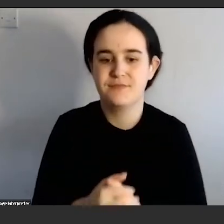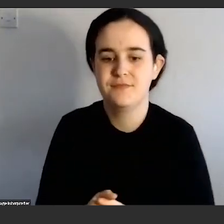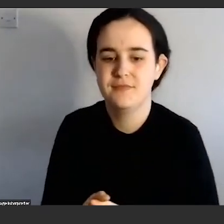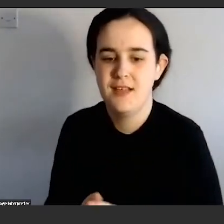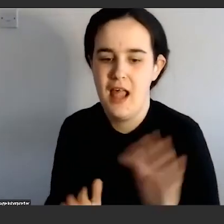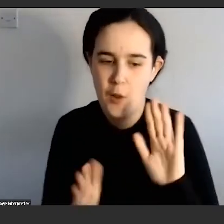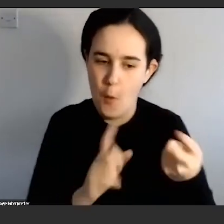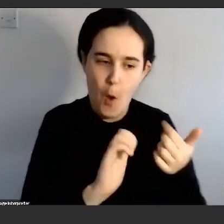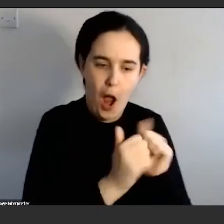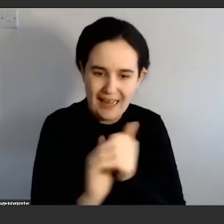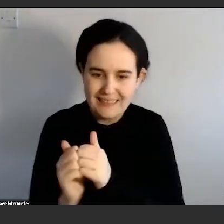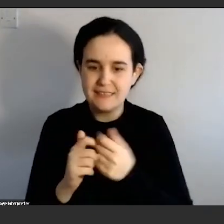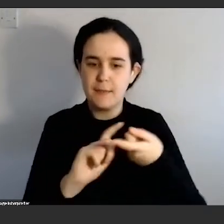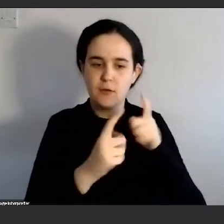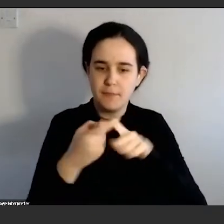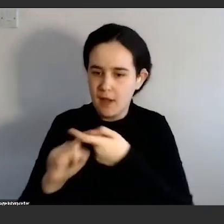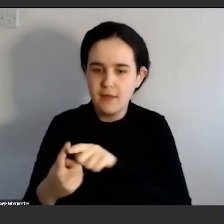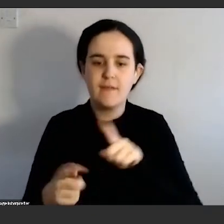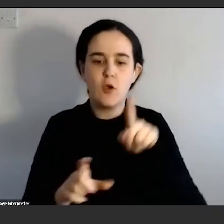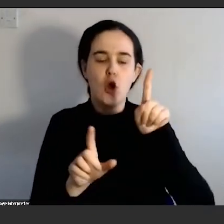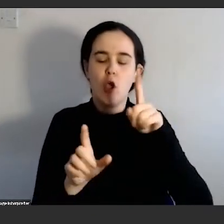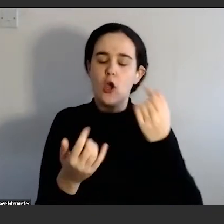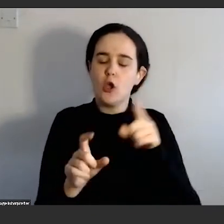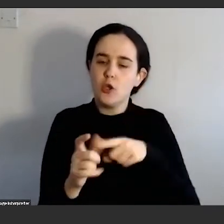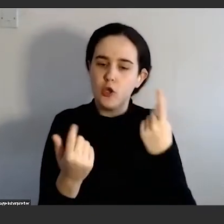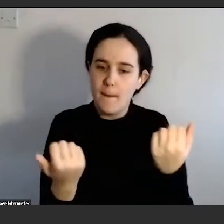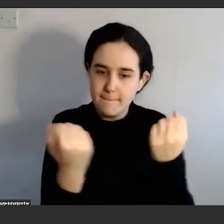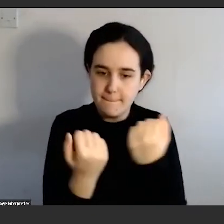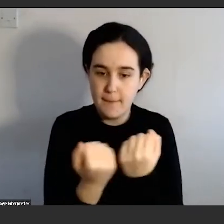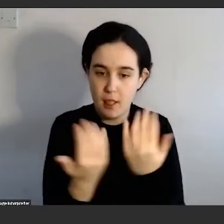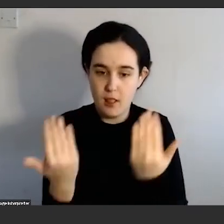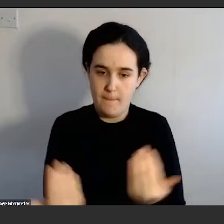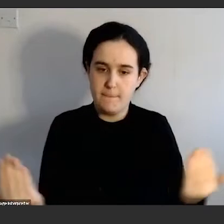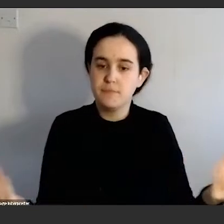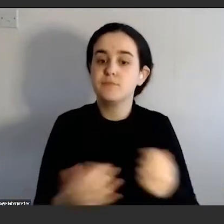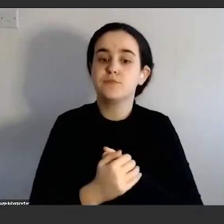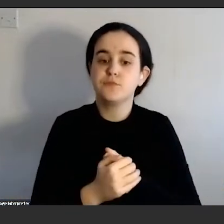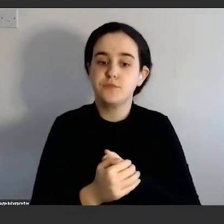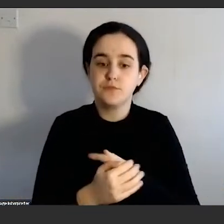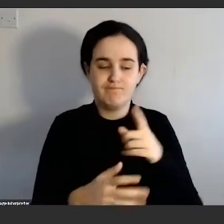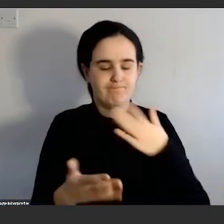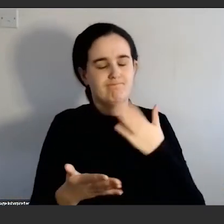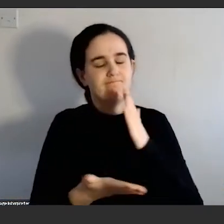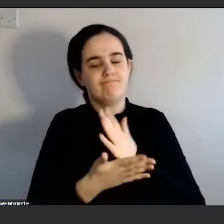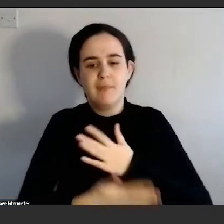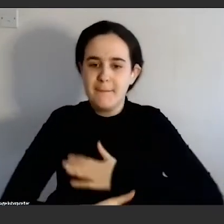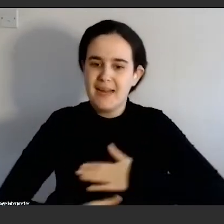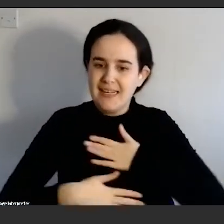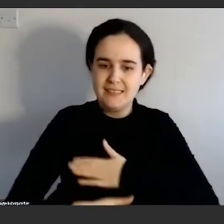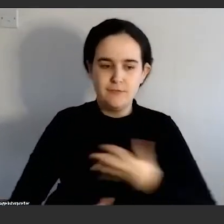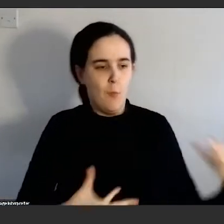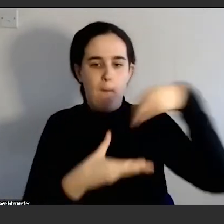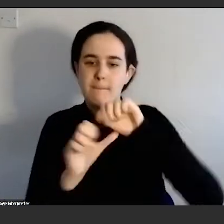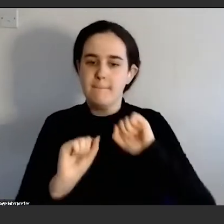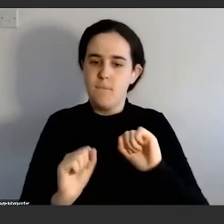you. And I particularly thank the International Disability Alliance, Norway, Ghana, Israel, and the World Health Organization for bringing